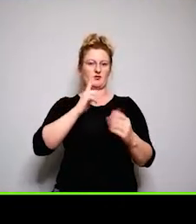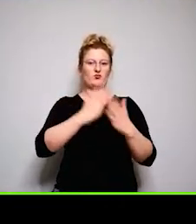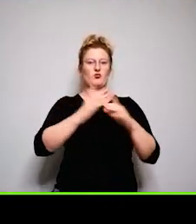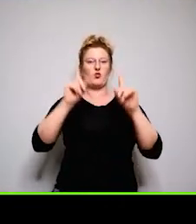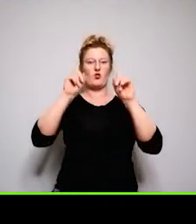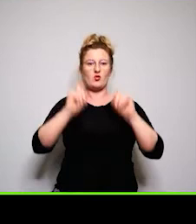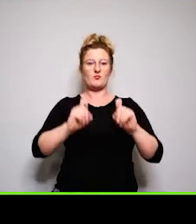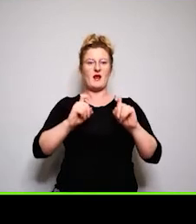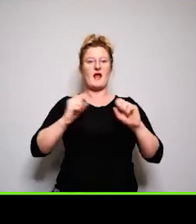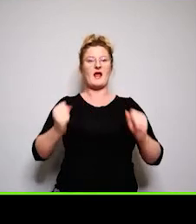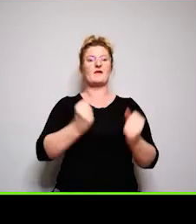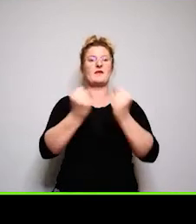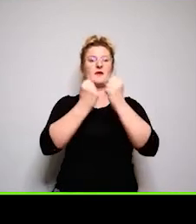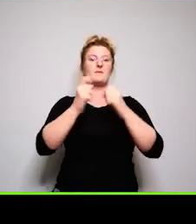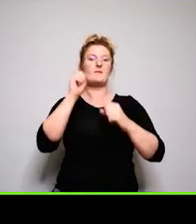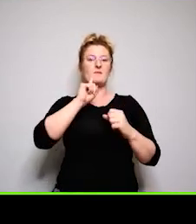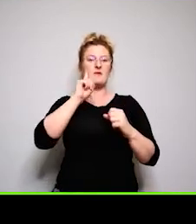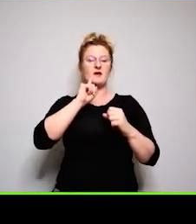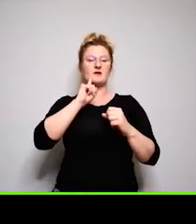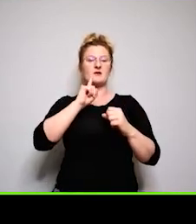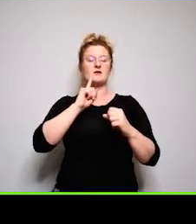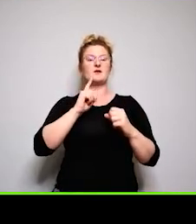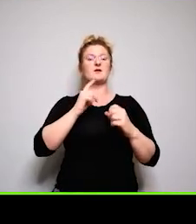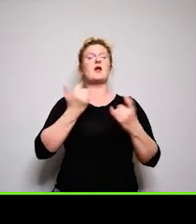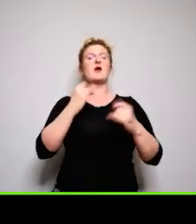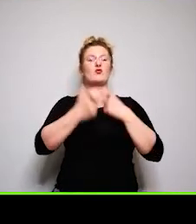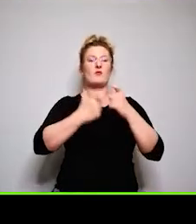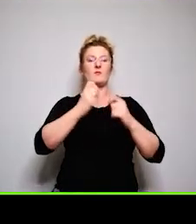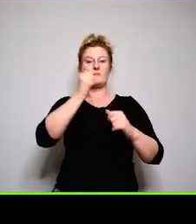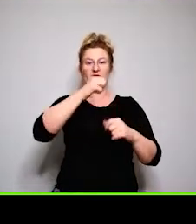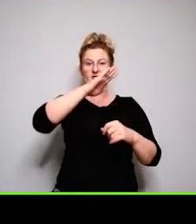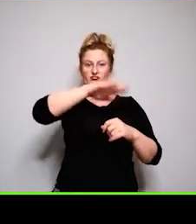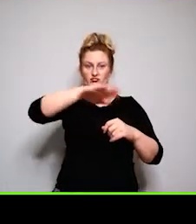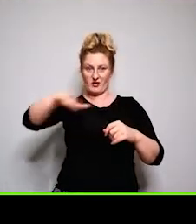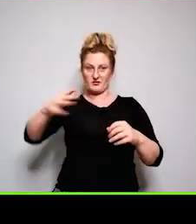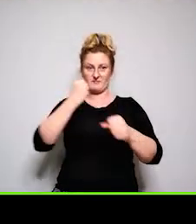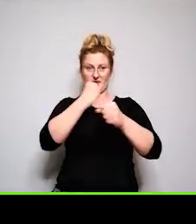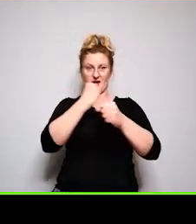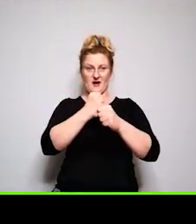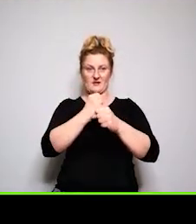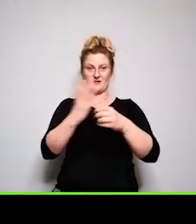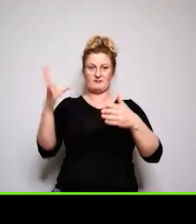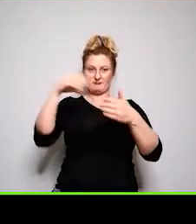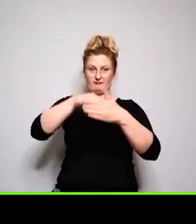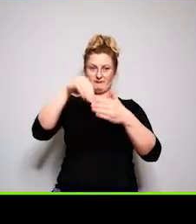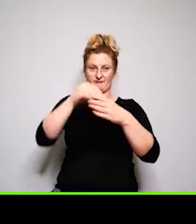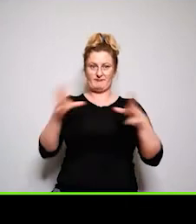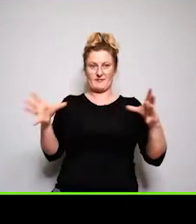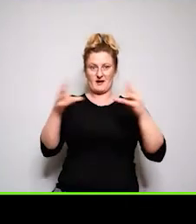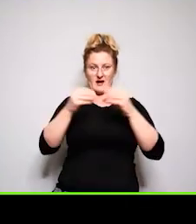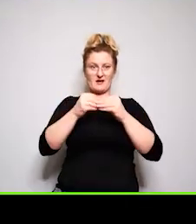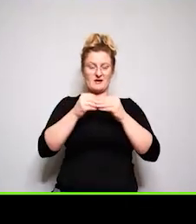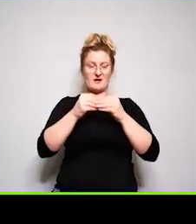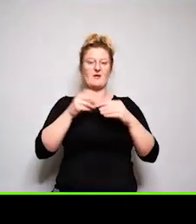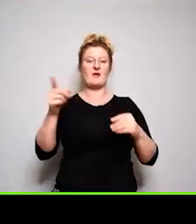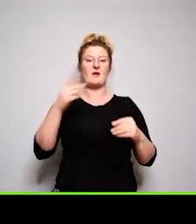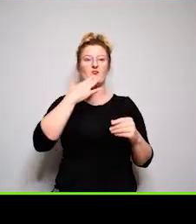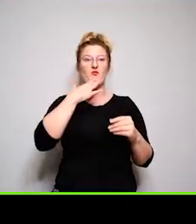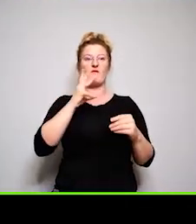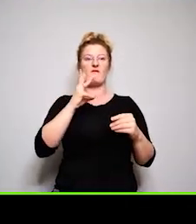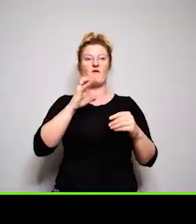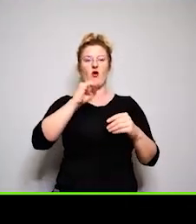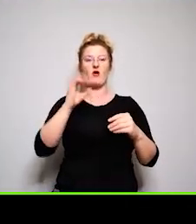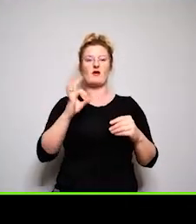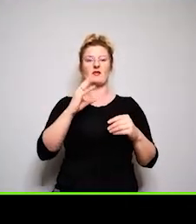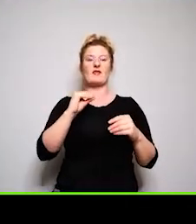I didn't come to this part yet, about low budget and how you can start initiatives that are not so expensive